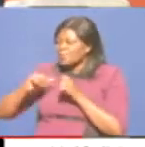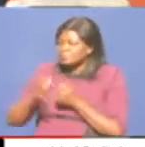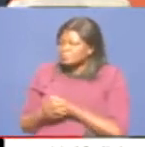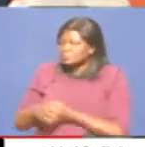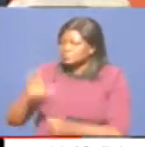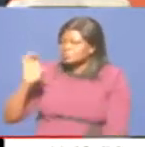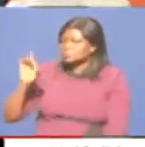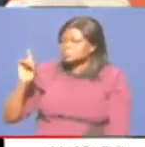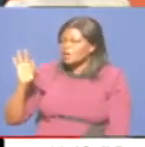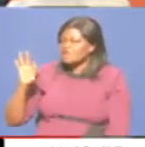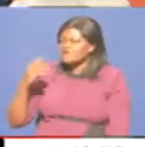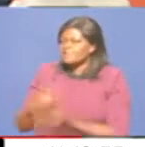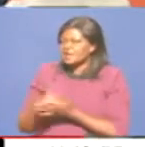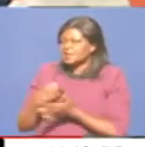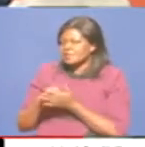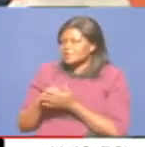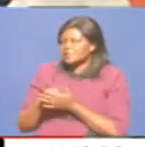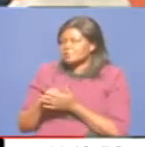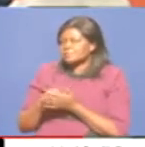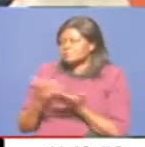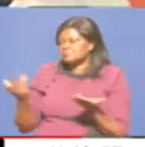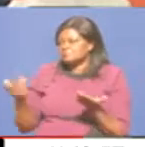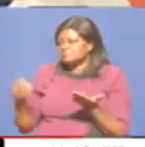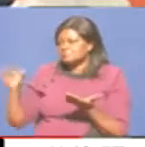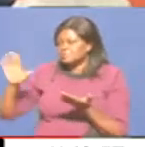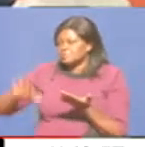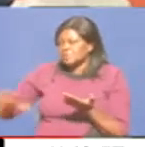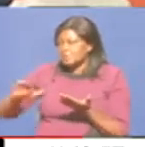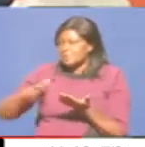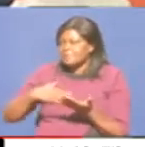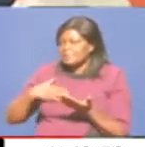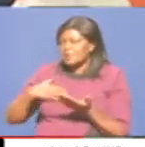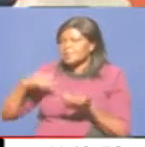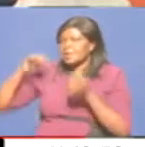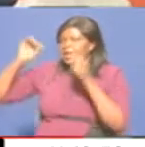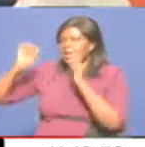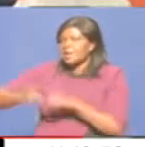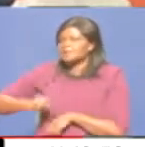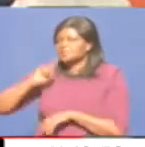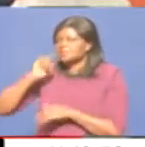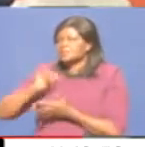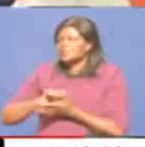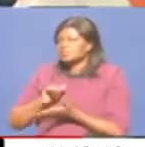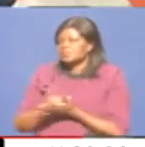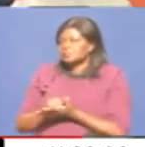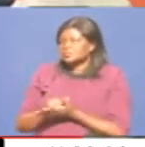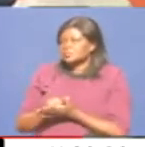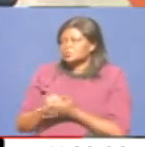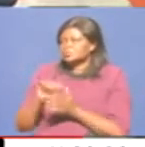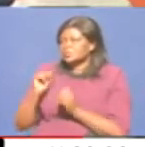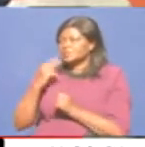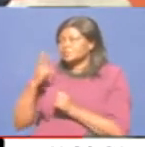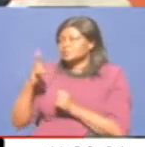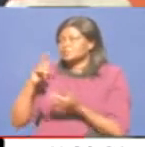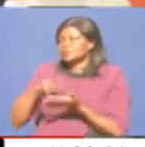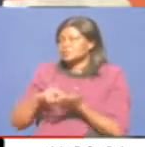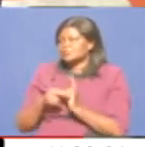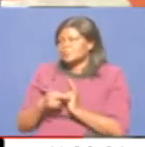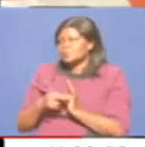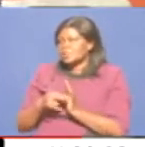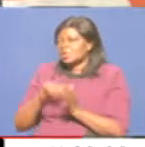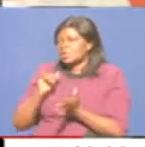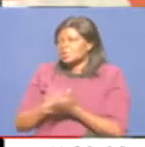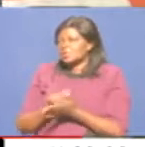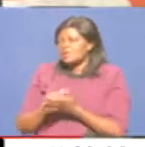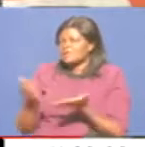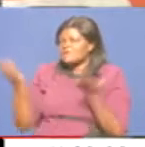money, mm-hmm. in my constituency, for example, mm-hmm. I can tell you that you are able to see projects that have been